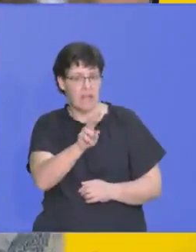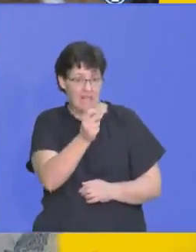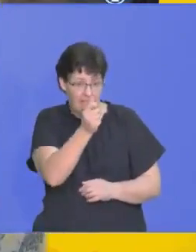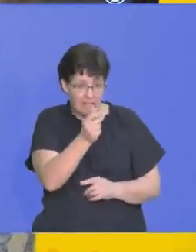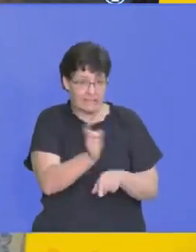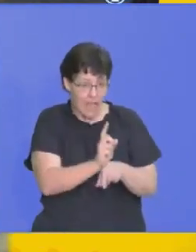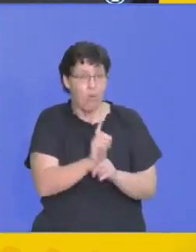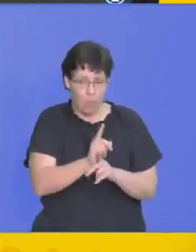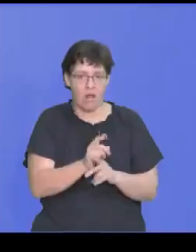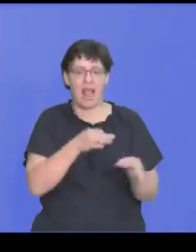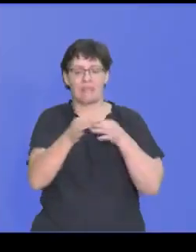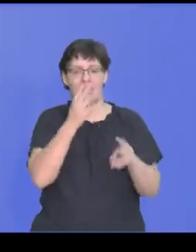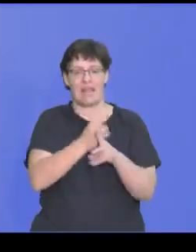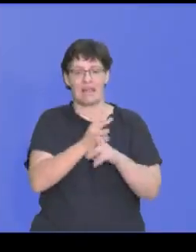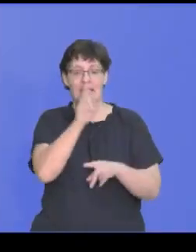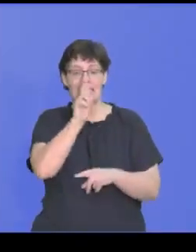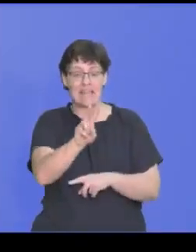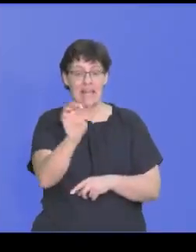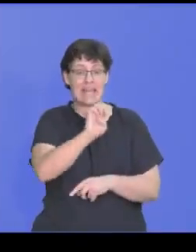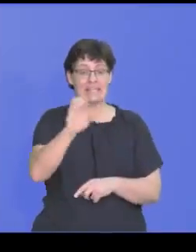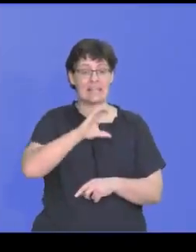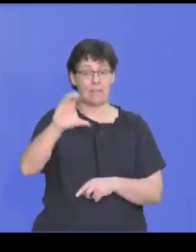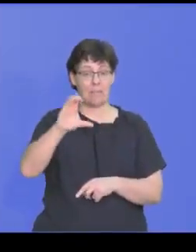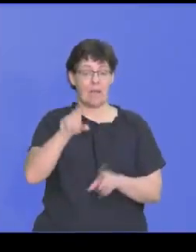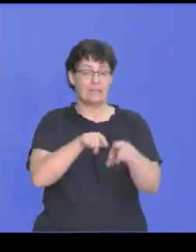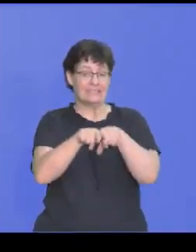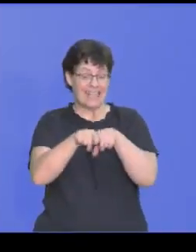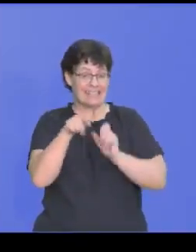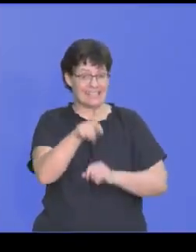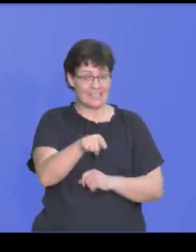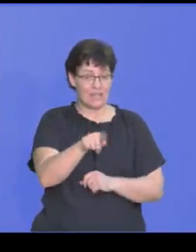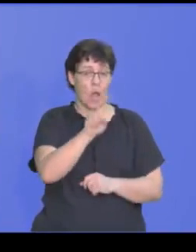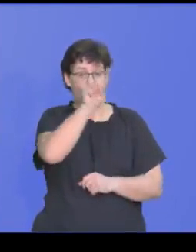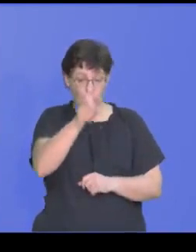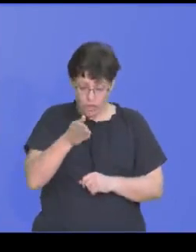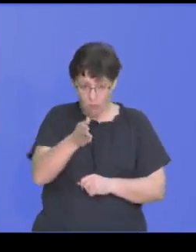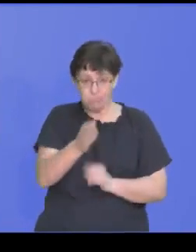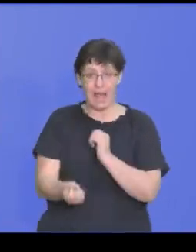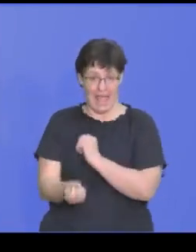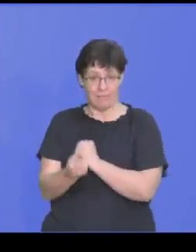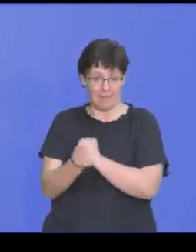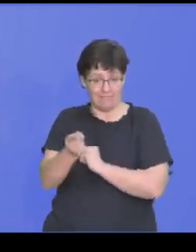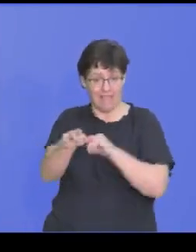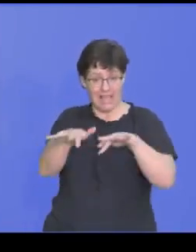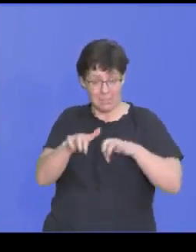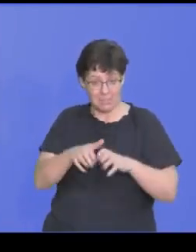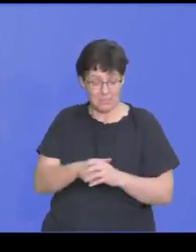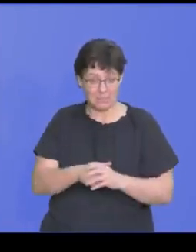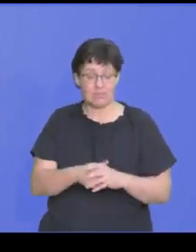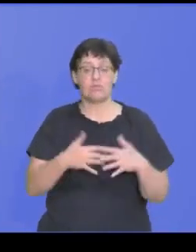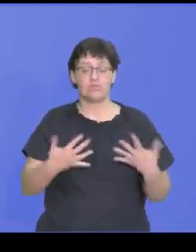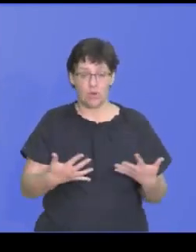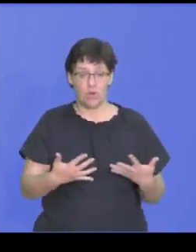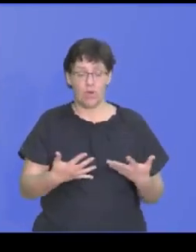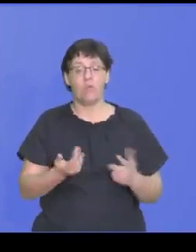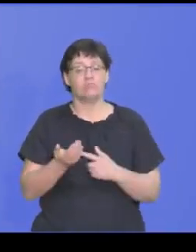few moments, because if you look at the Eastern Cape prelim, the question came up in that exam. So I'm going to